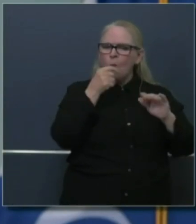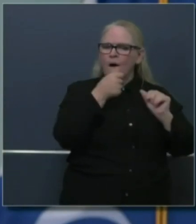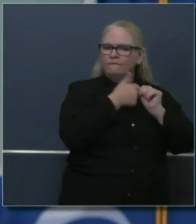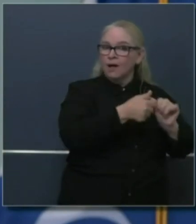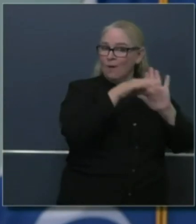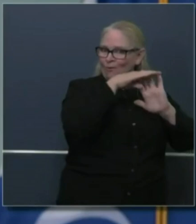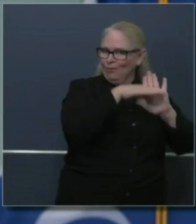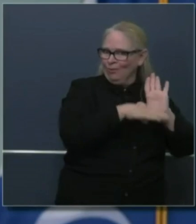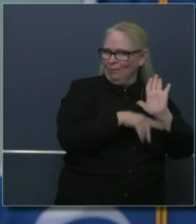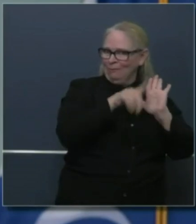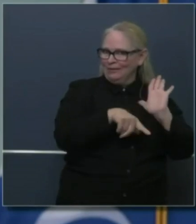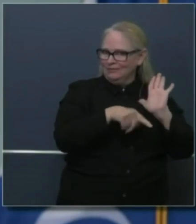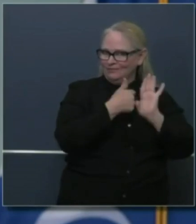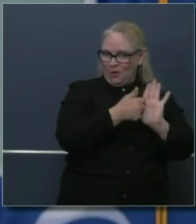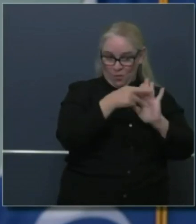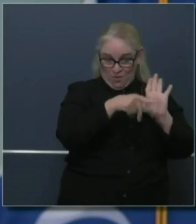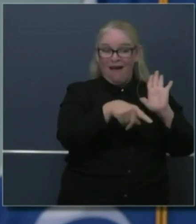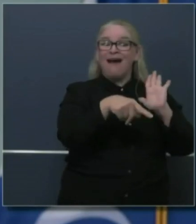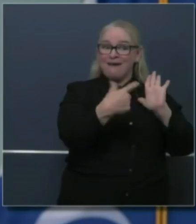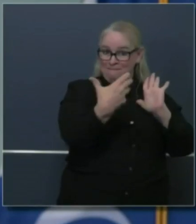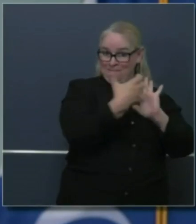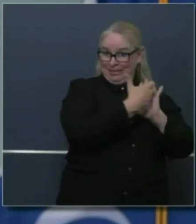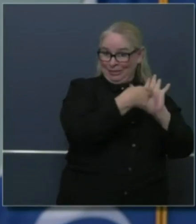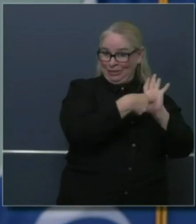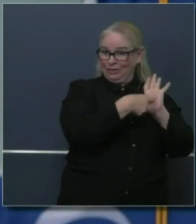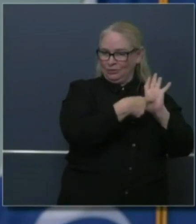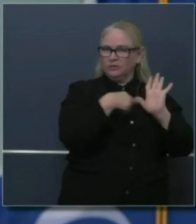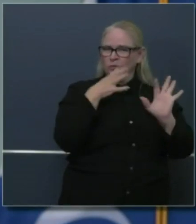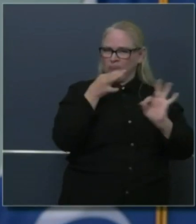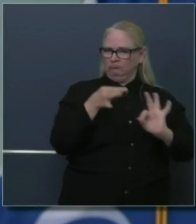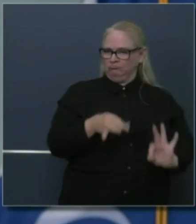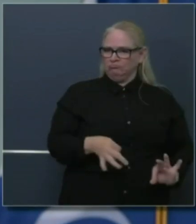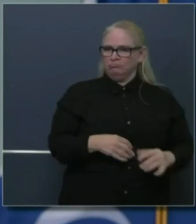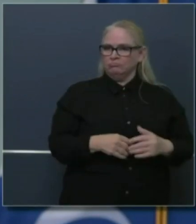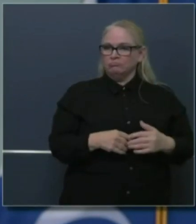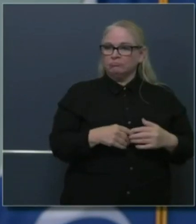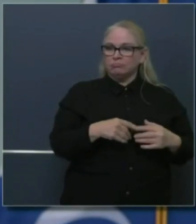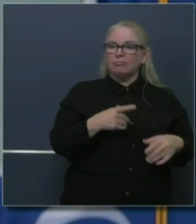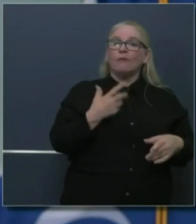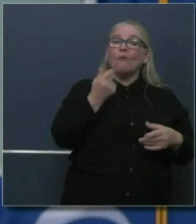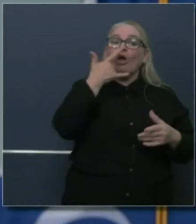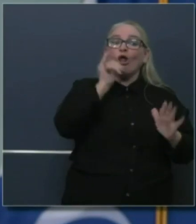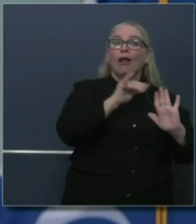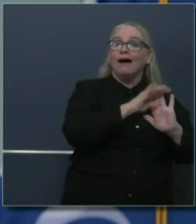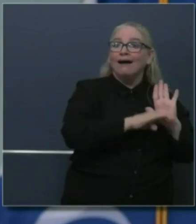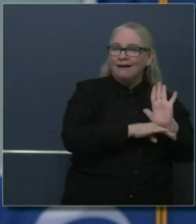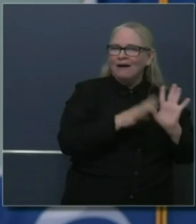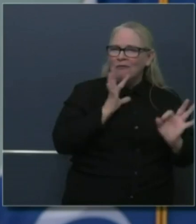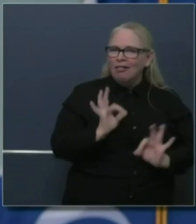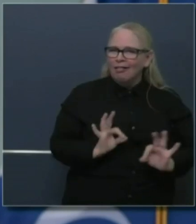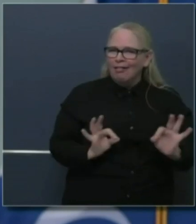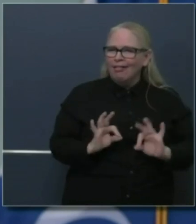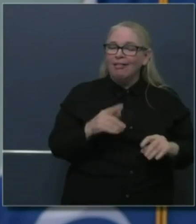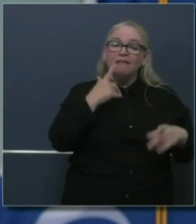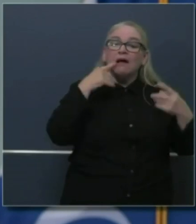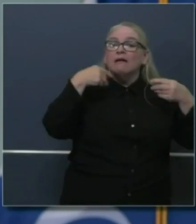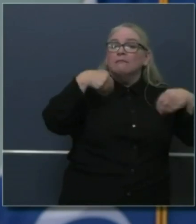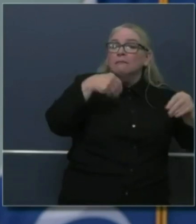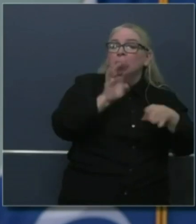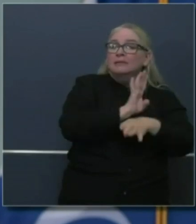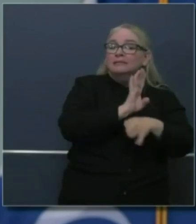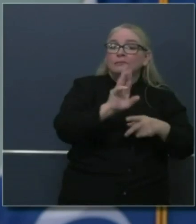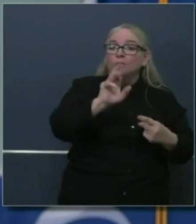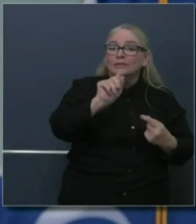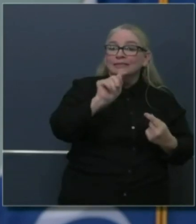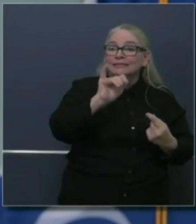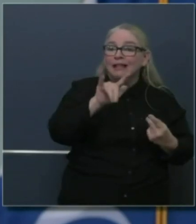The guidelines we're focused on today are extending opportunities in the retail sector, the manufacturing sector, and